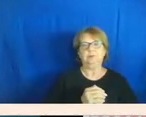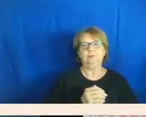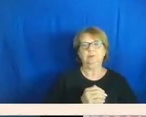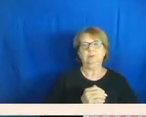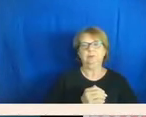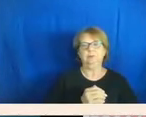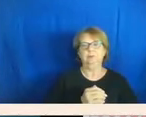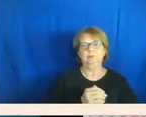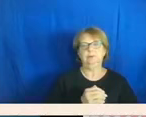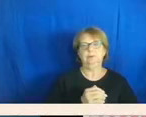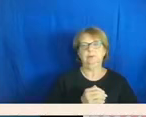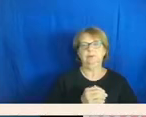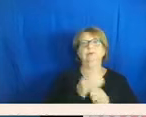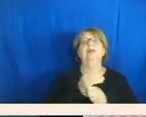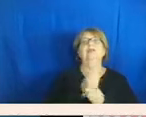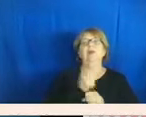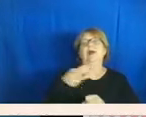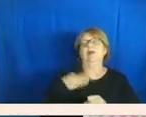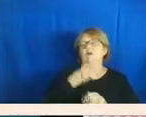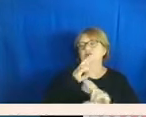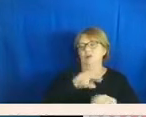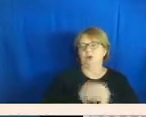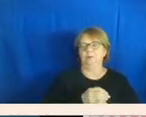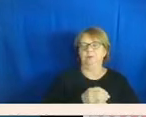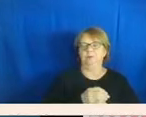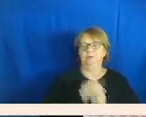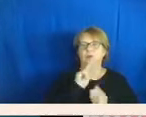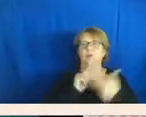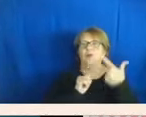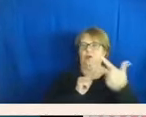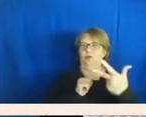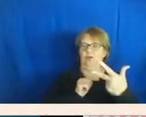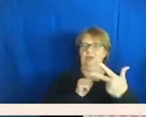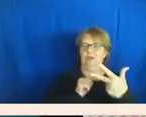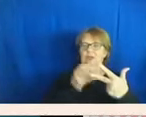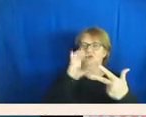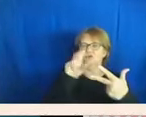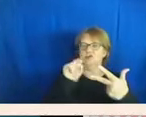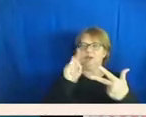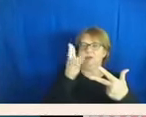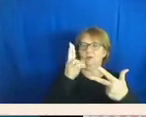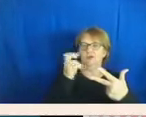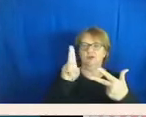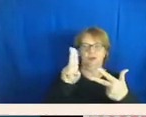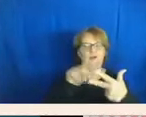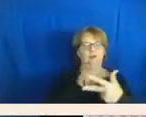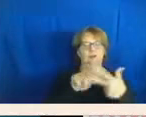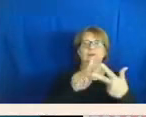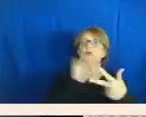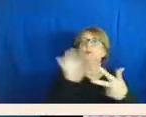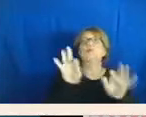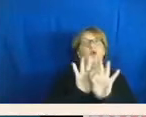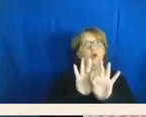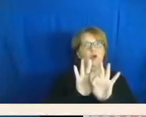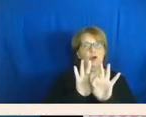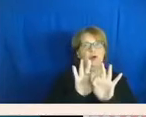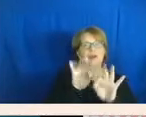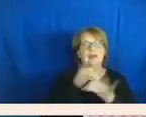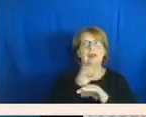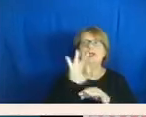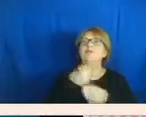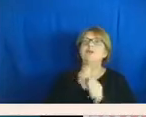Getting your credit report. So there are 3 credit bureaus. And it's really important if you're going to make a big decision in life, you're going to